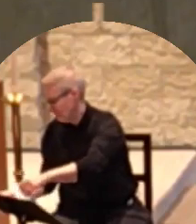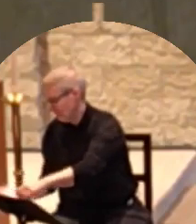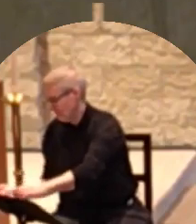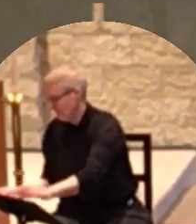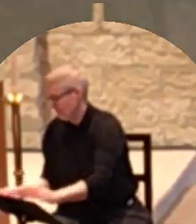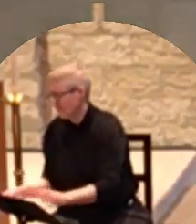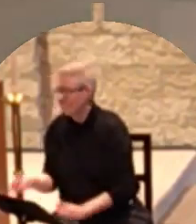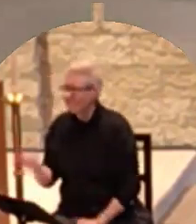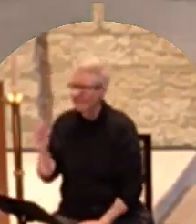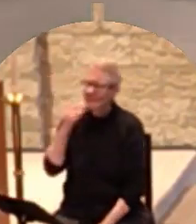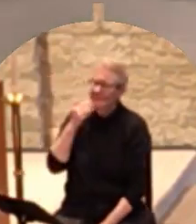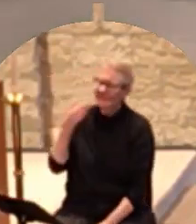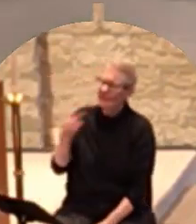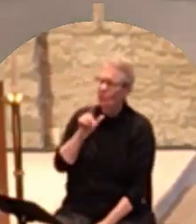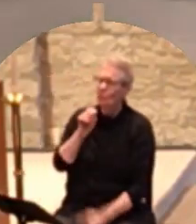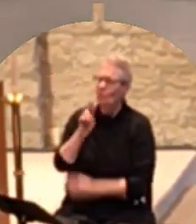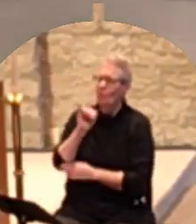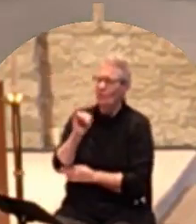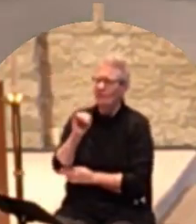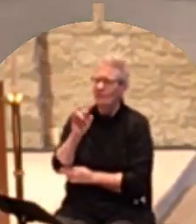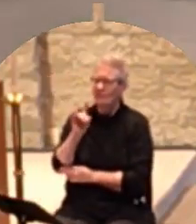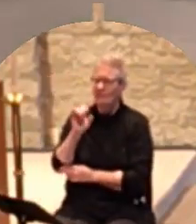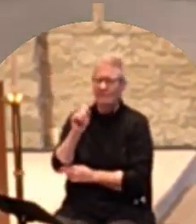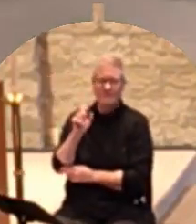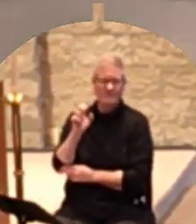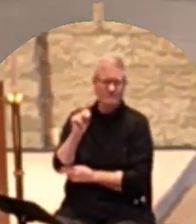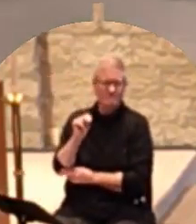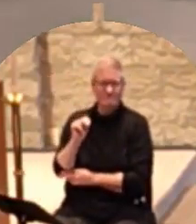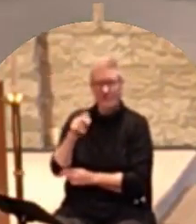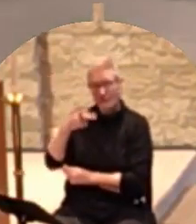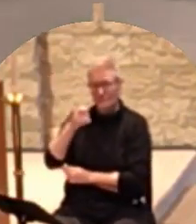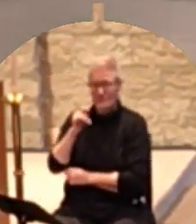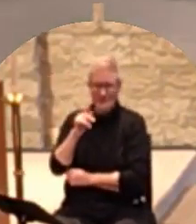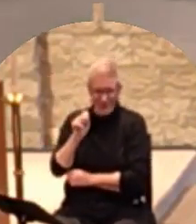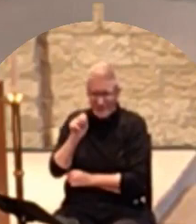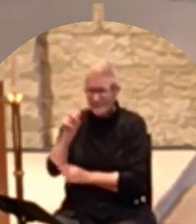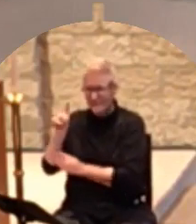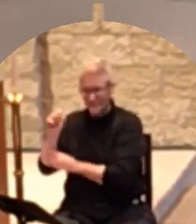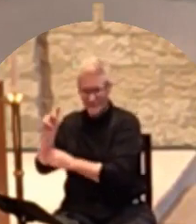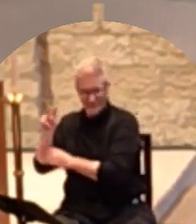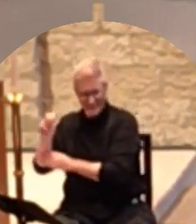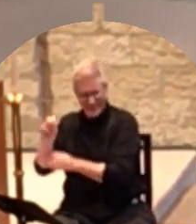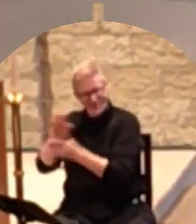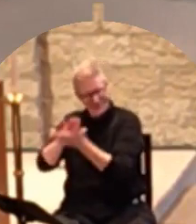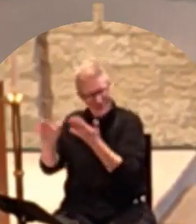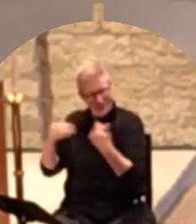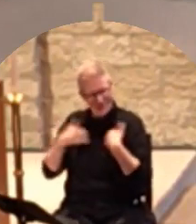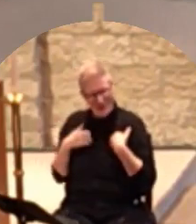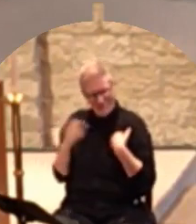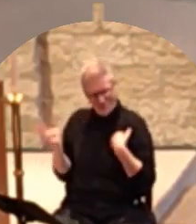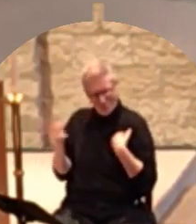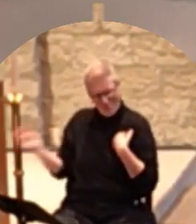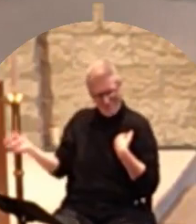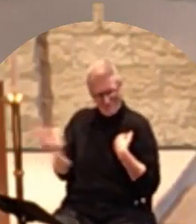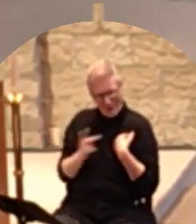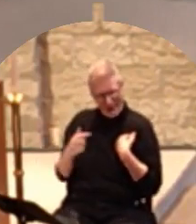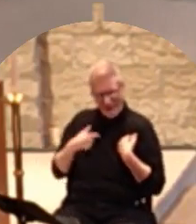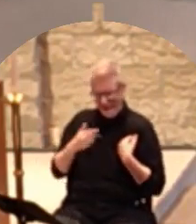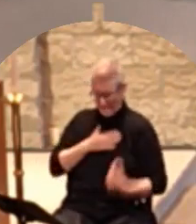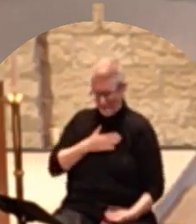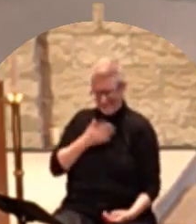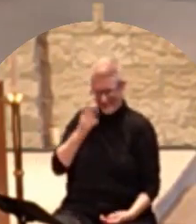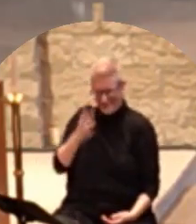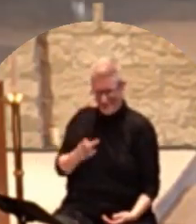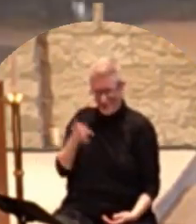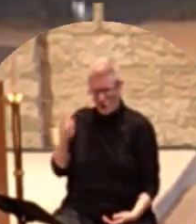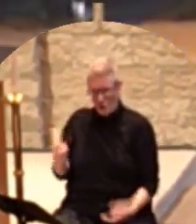Thank you, Laurie Dockin. And Pete, it's good to have you back. Dave, it's good to have you back. We missed you last Sunday. I'm so pleased that you're keeping your